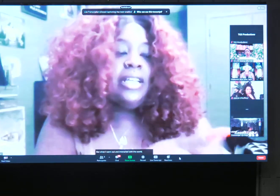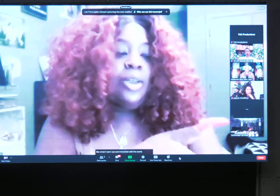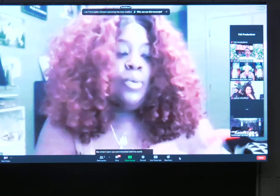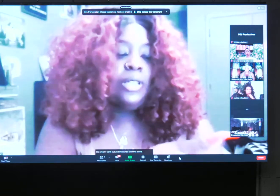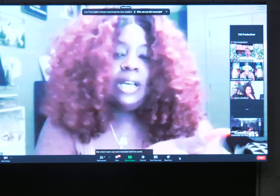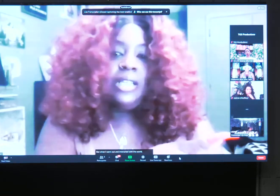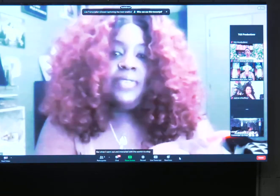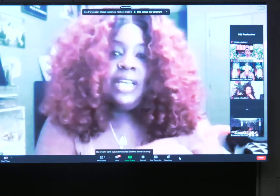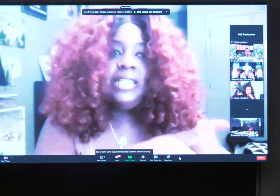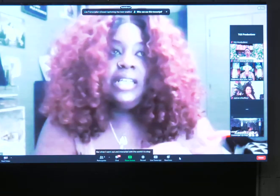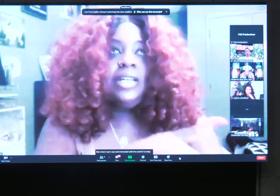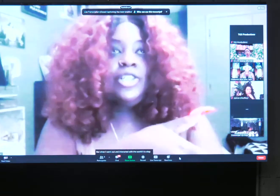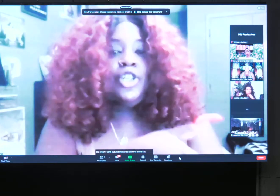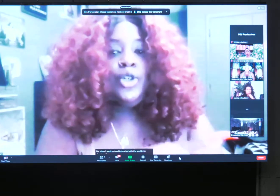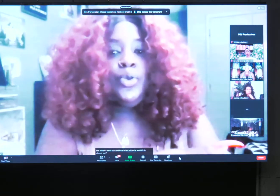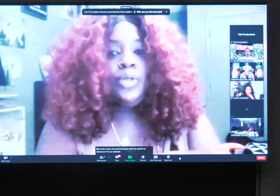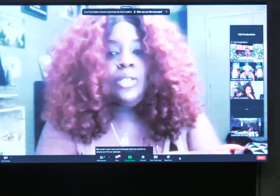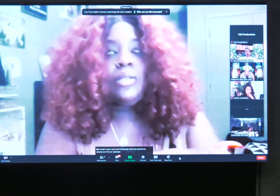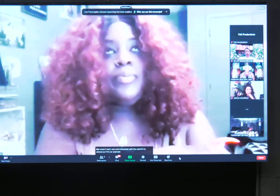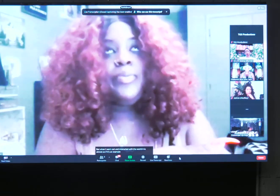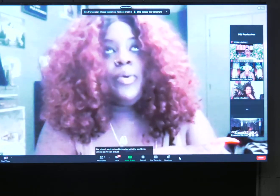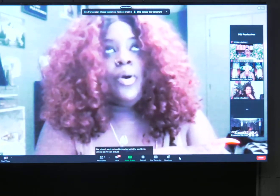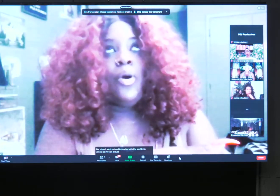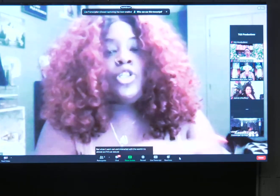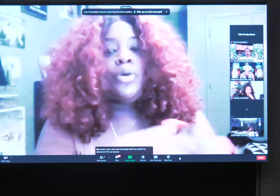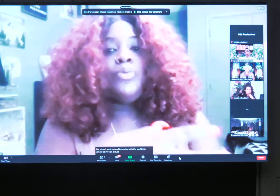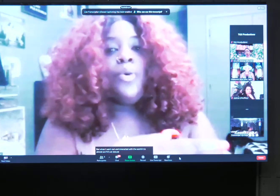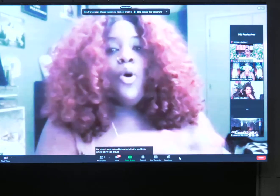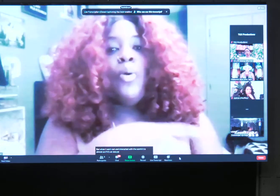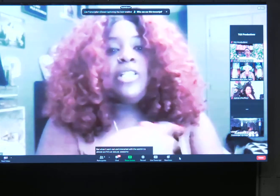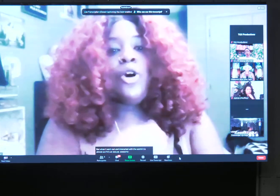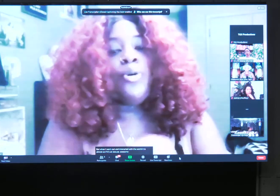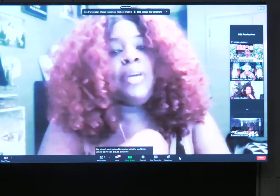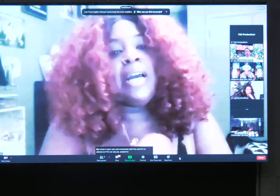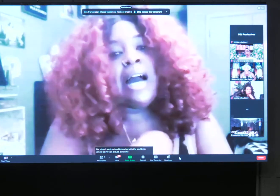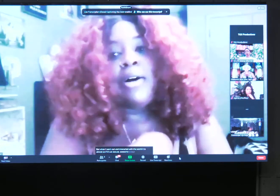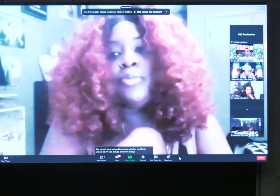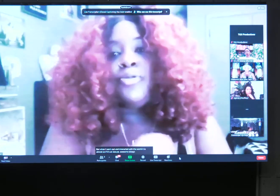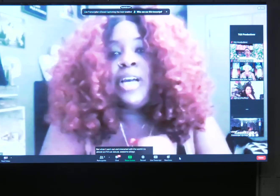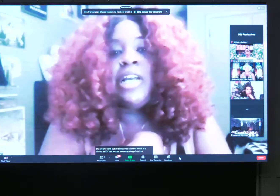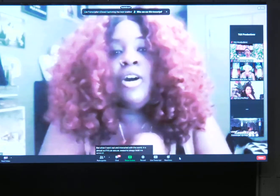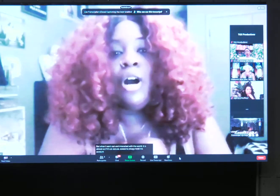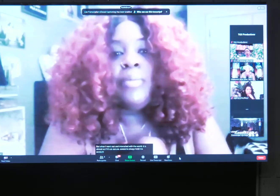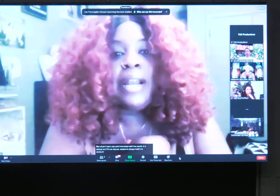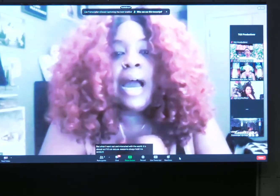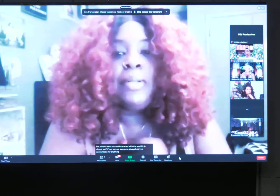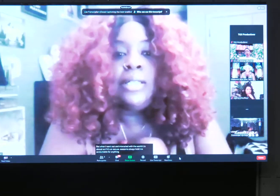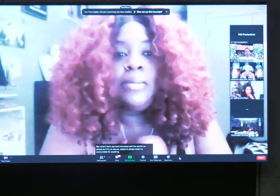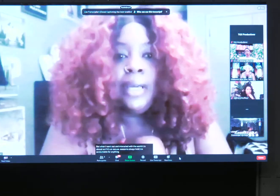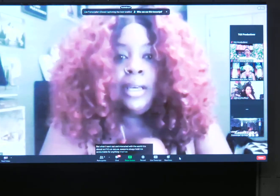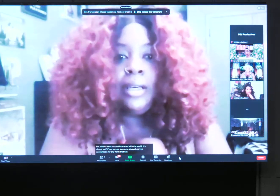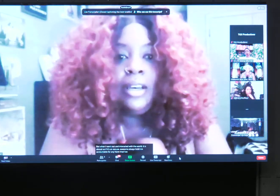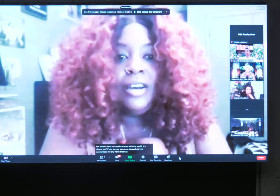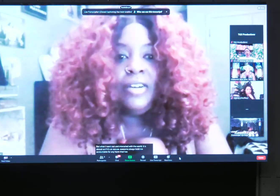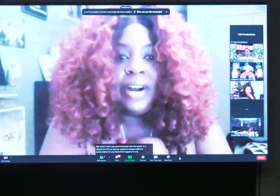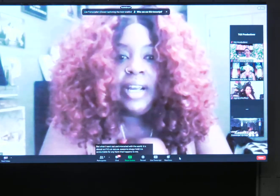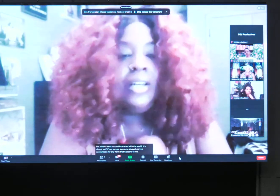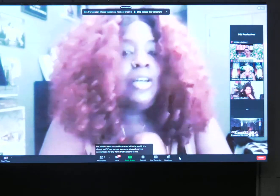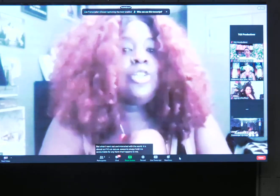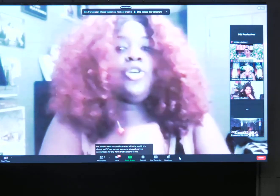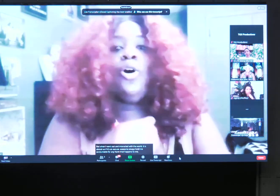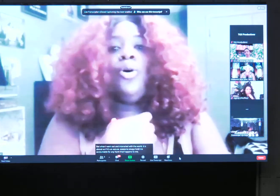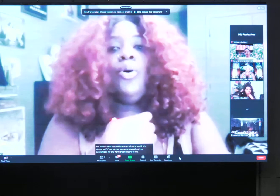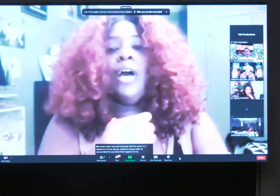it is almost as if it's an excuse or to always hold me accountable for any harm that happens to me.